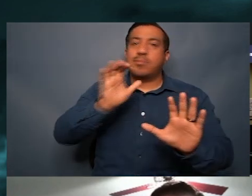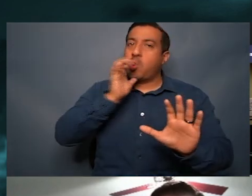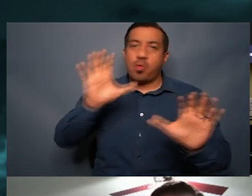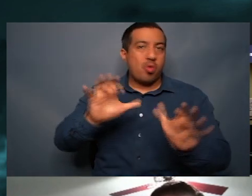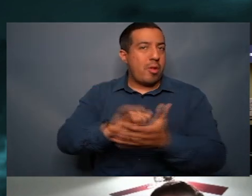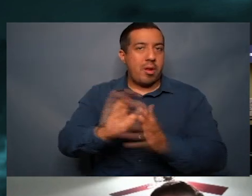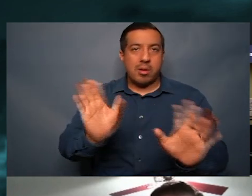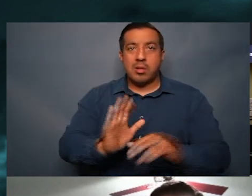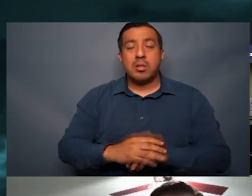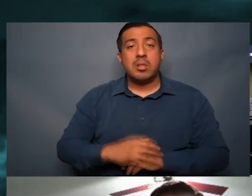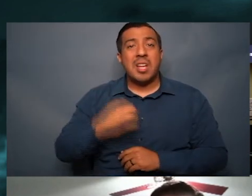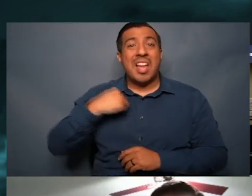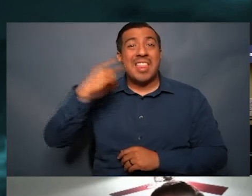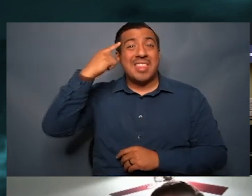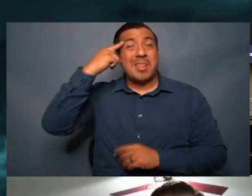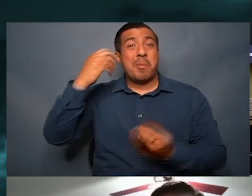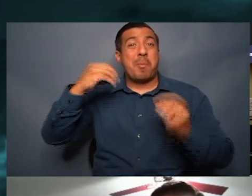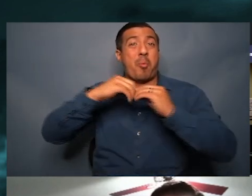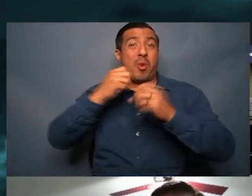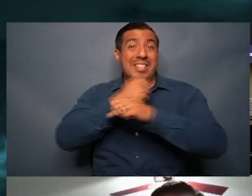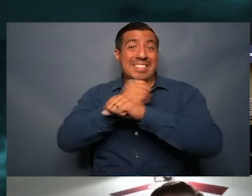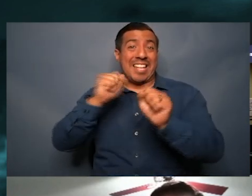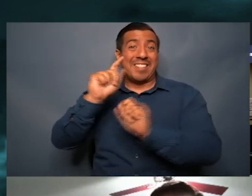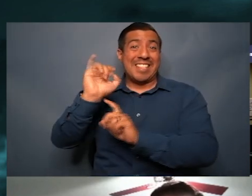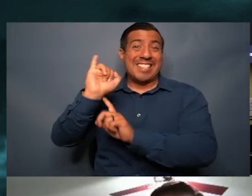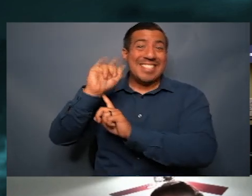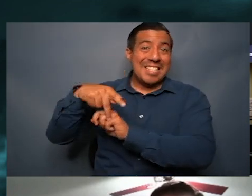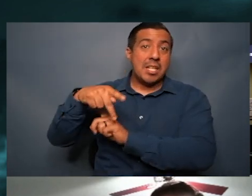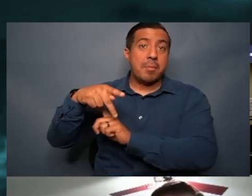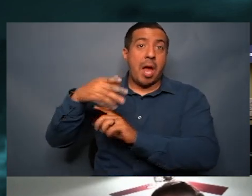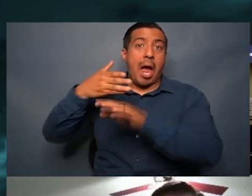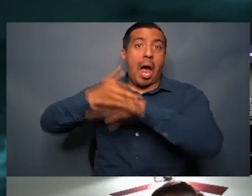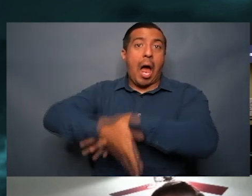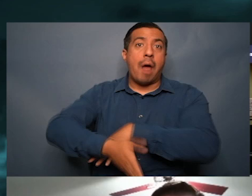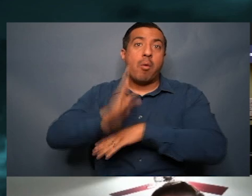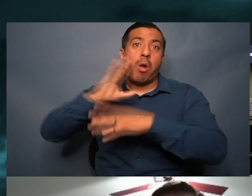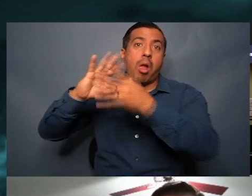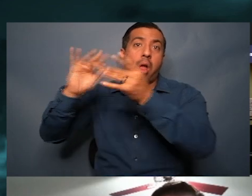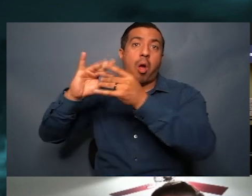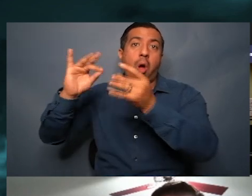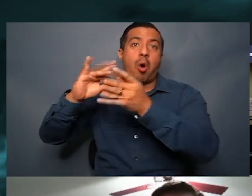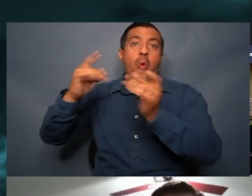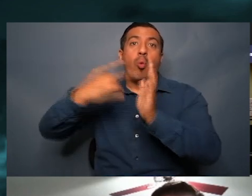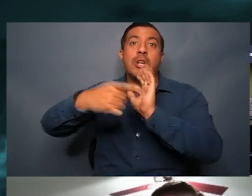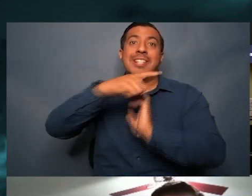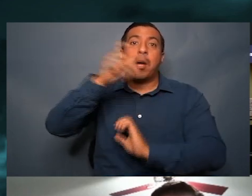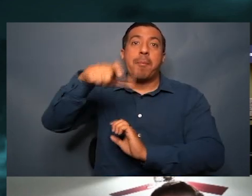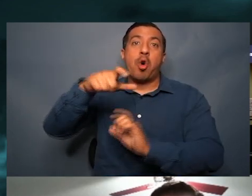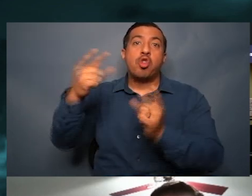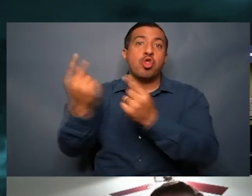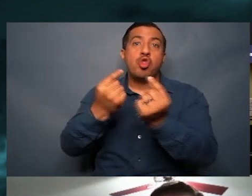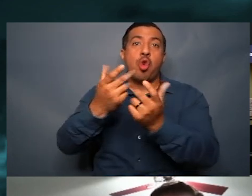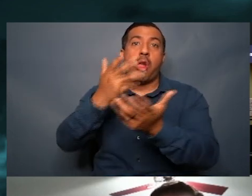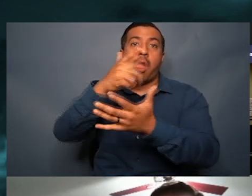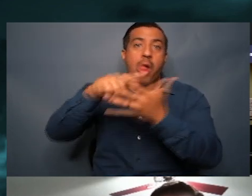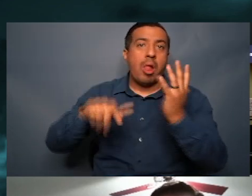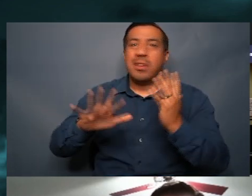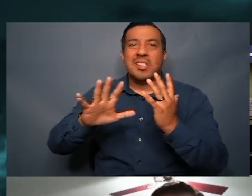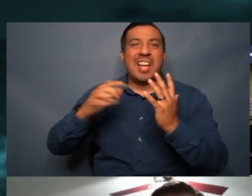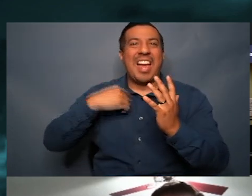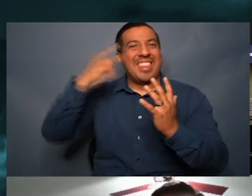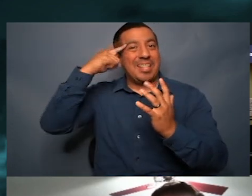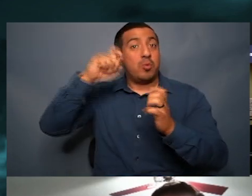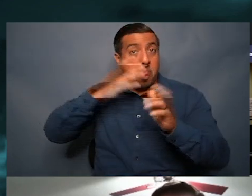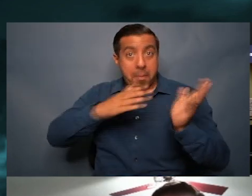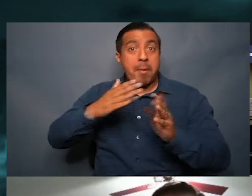of safety tips that we're starting to focus on after a storm is passed and what not to do, because I think we do